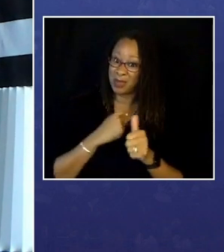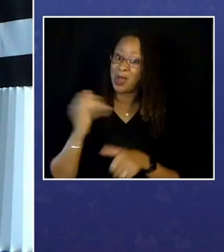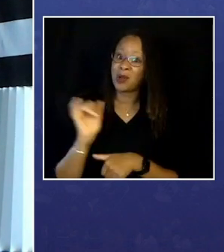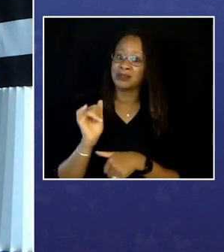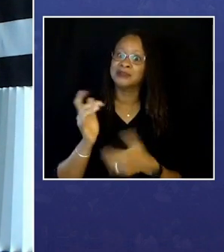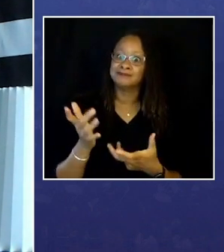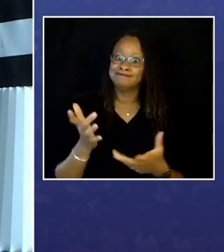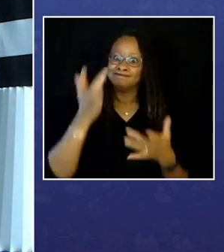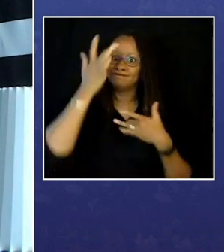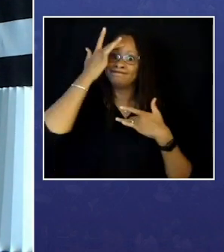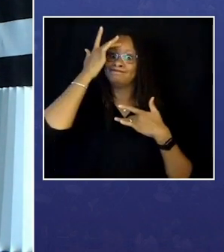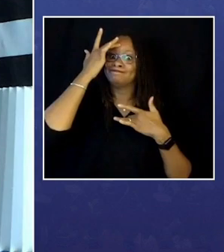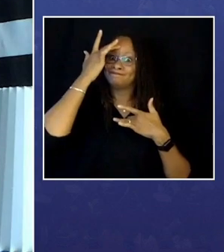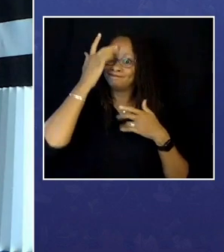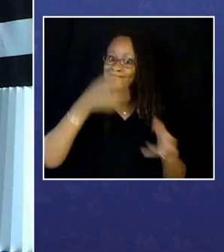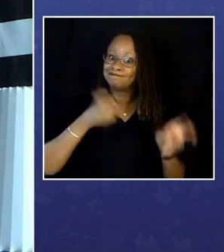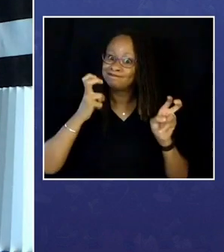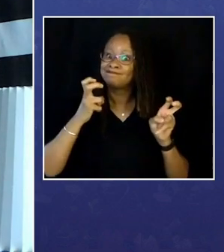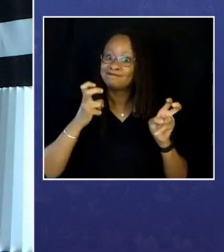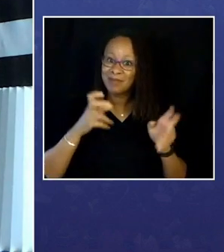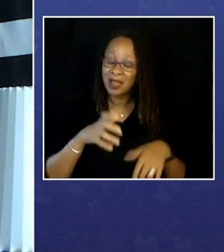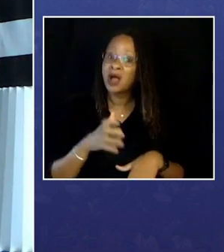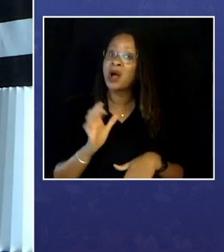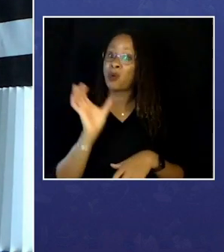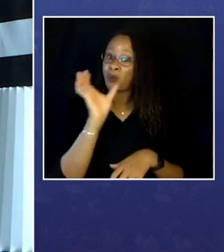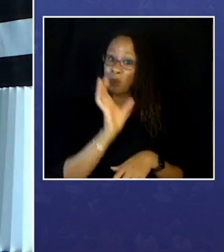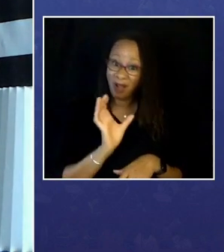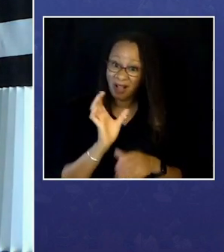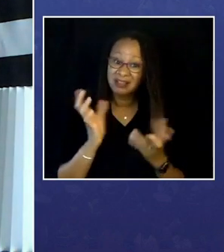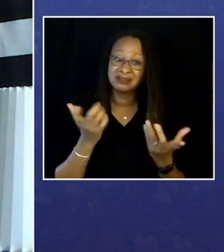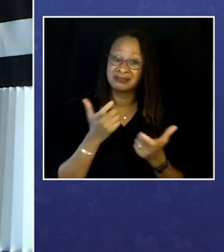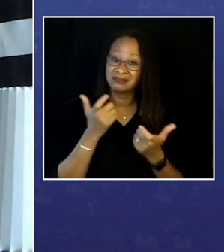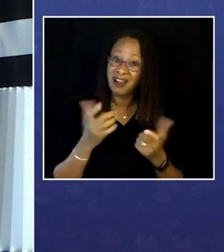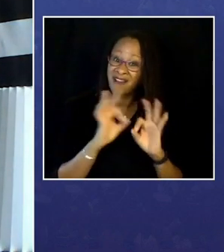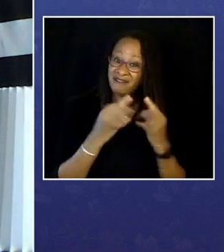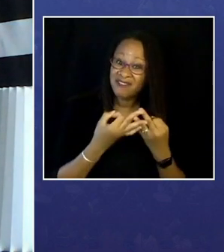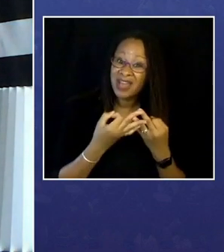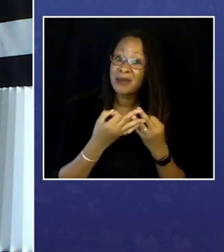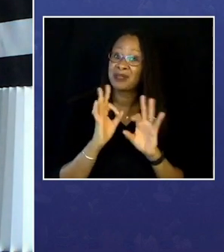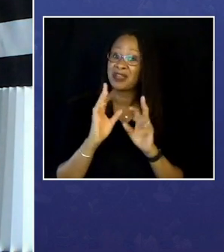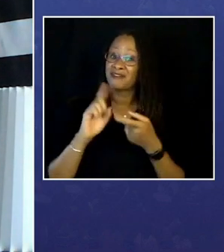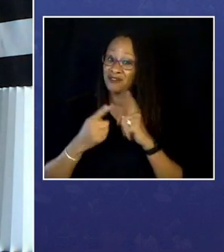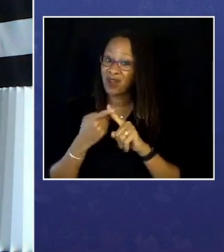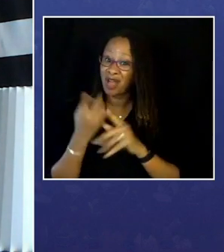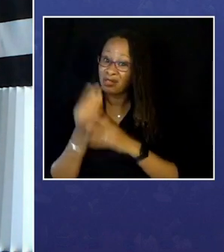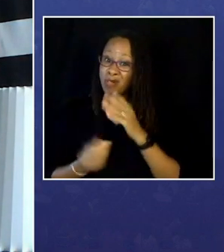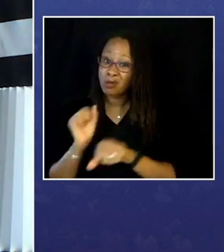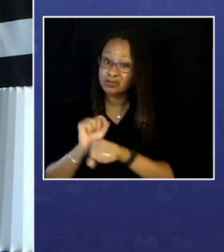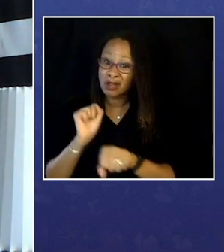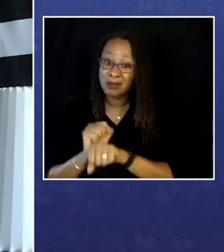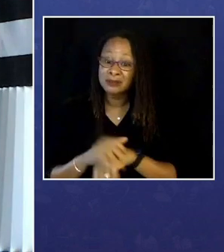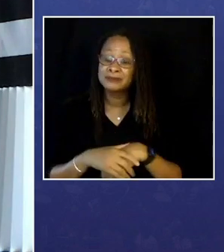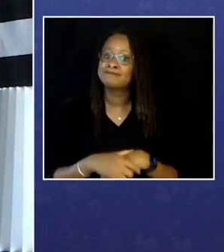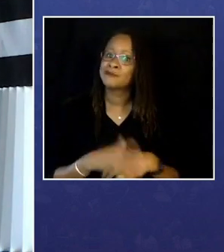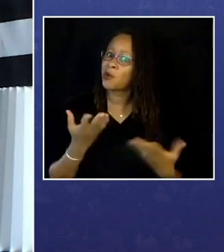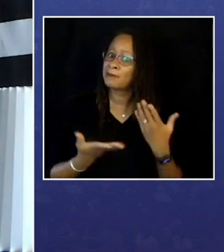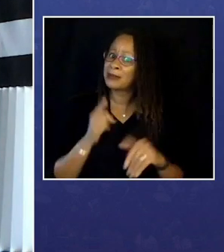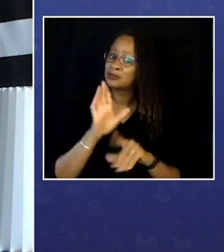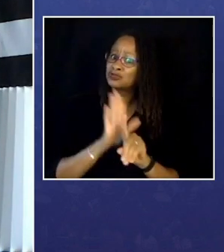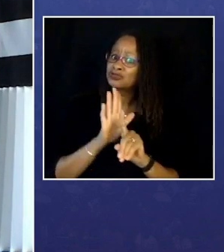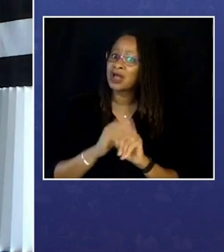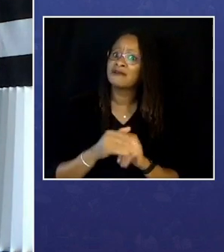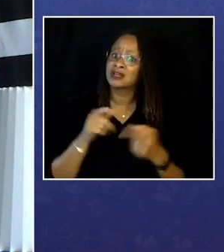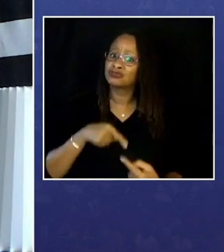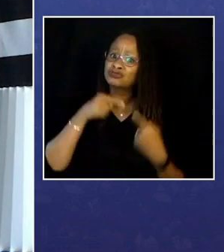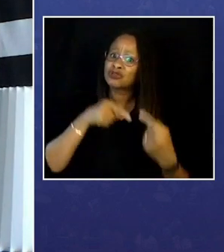5 million Americans who caught the virus. You've watched as family and friends lost their jobs, or maybe you